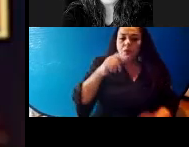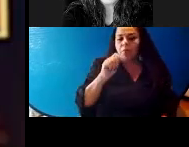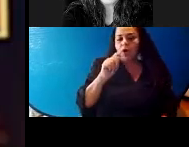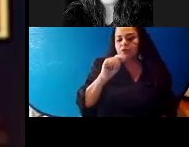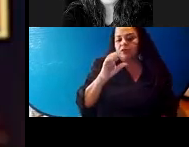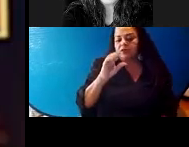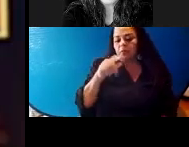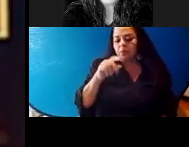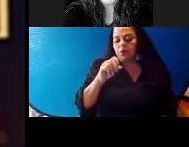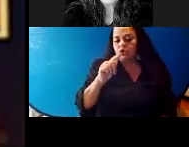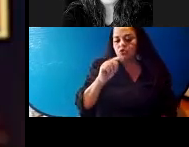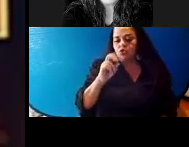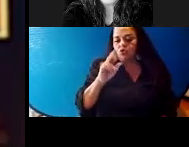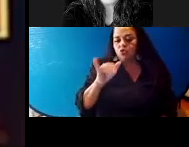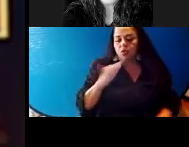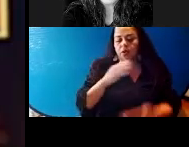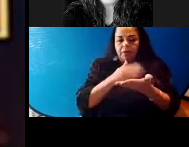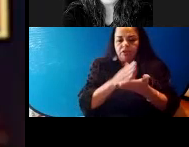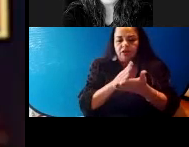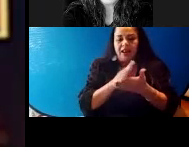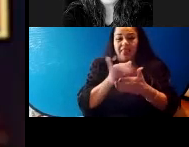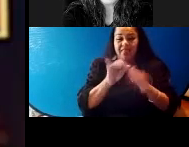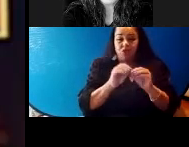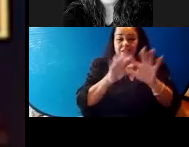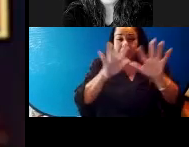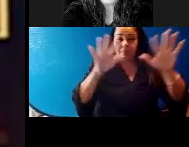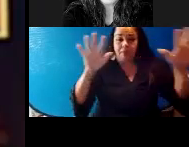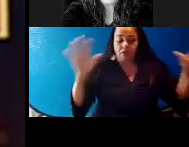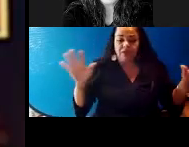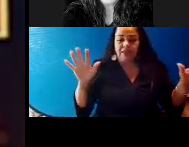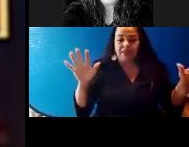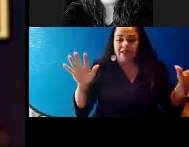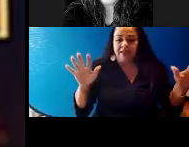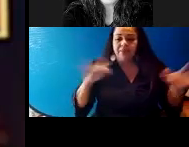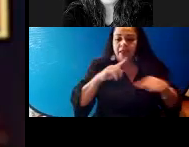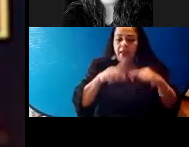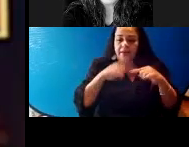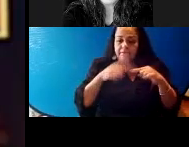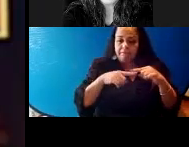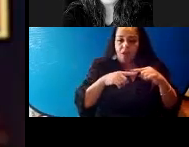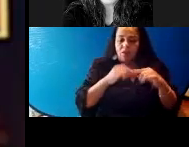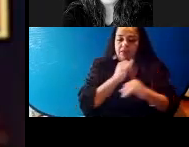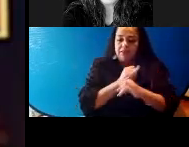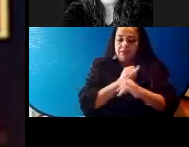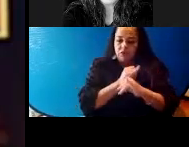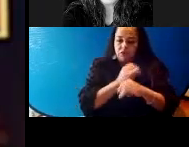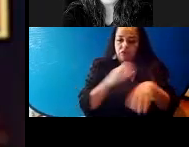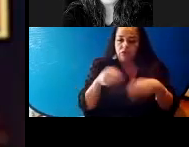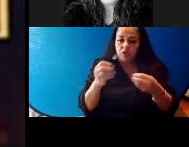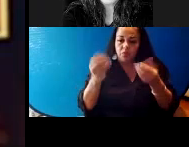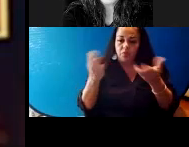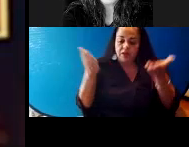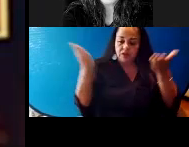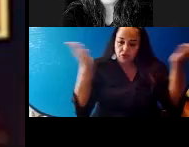it look like to have that level of transparency across all of our budgets, right? In terms of institutions that are providing human